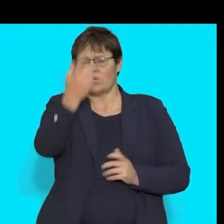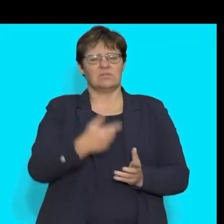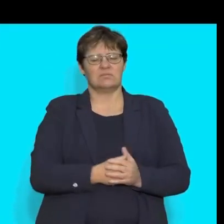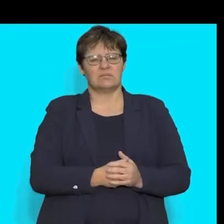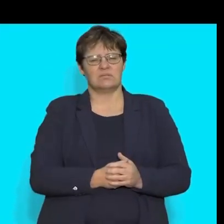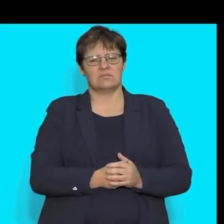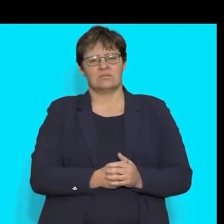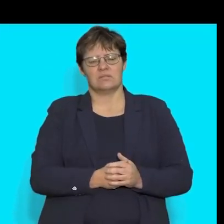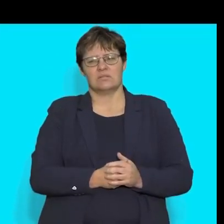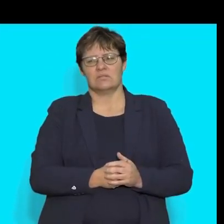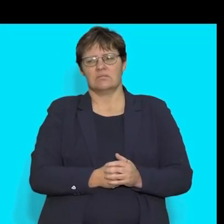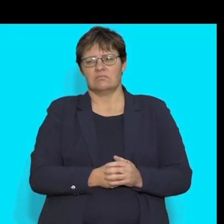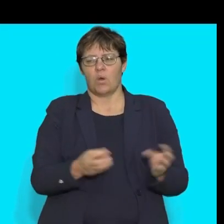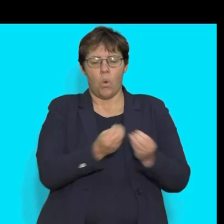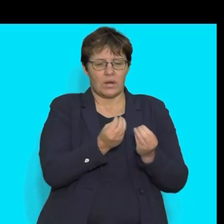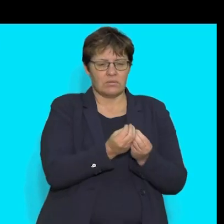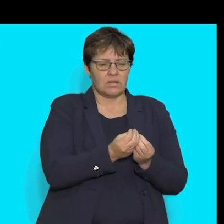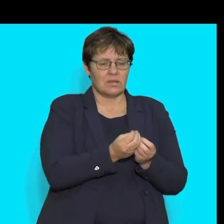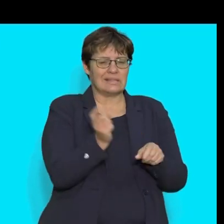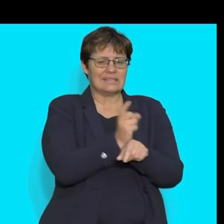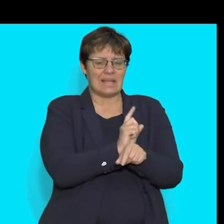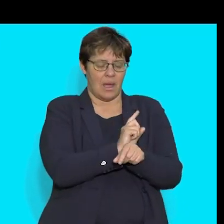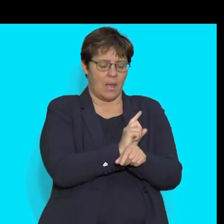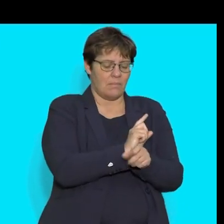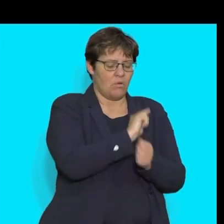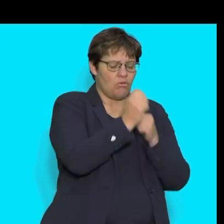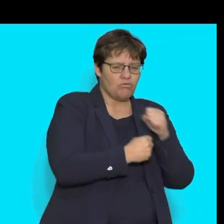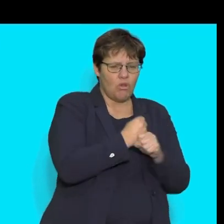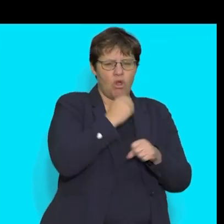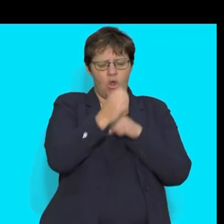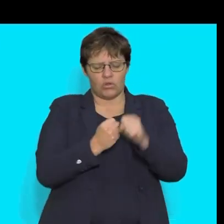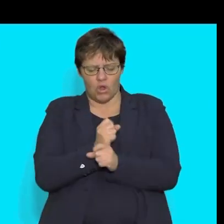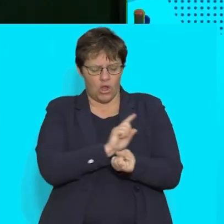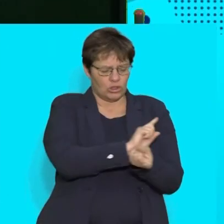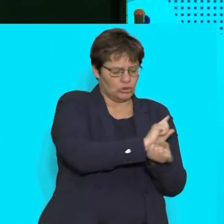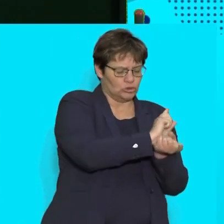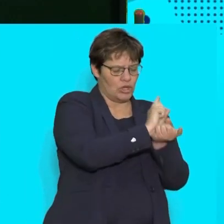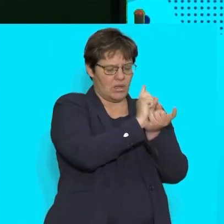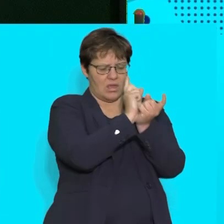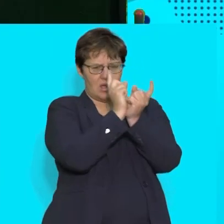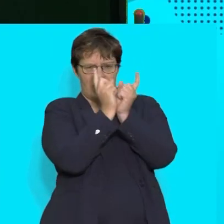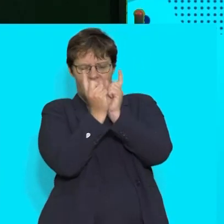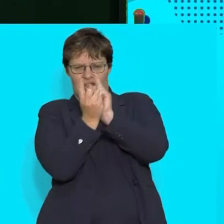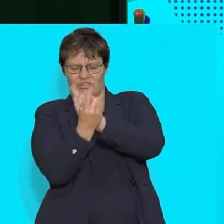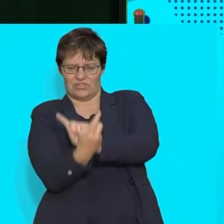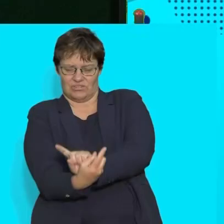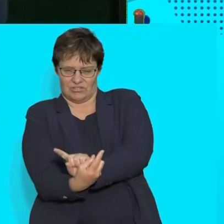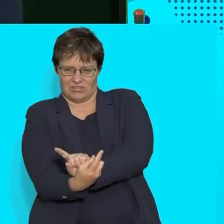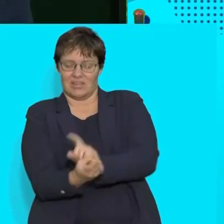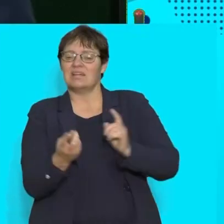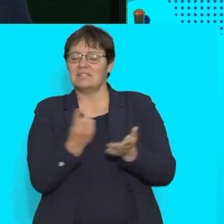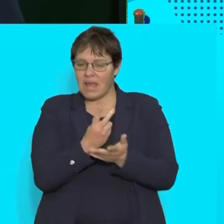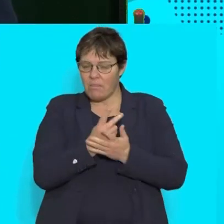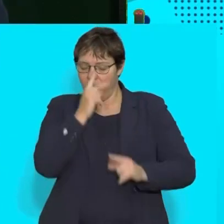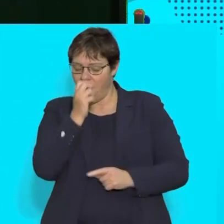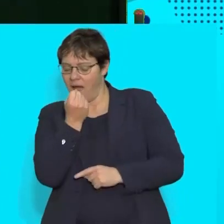have you ever thought about how organisms change over years? And this often underpins where we are